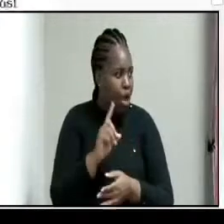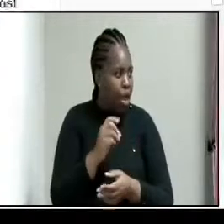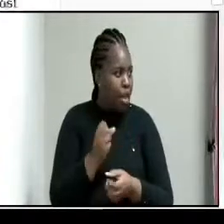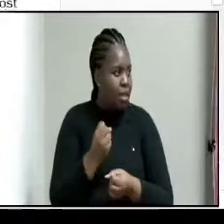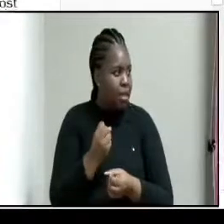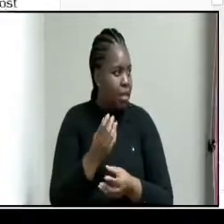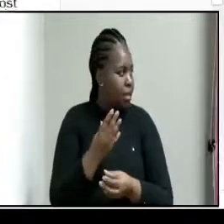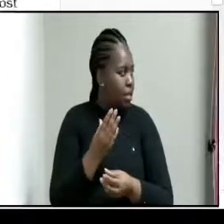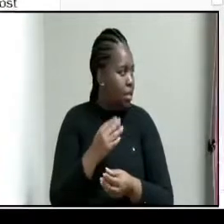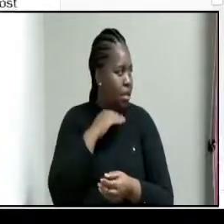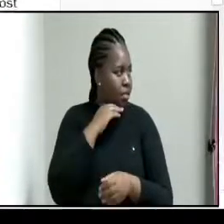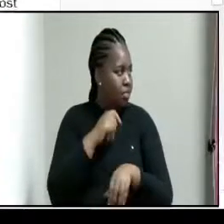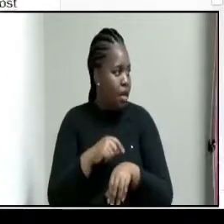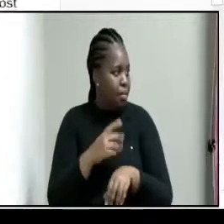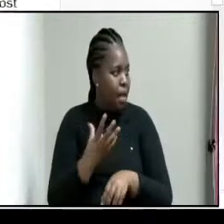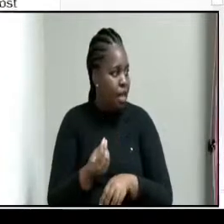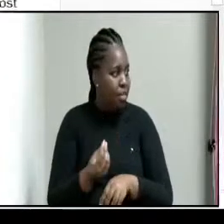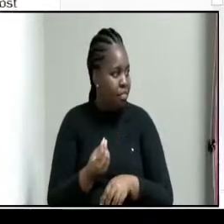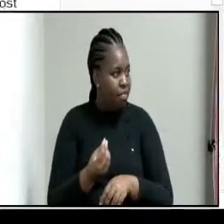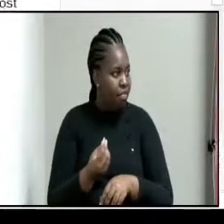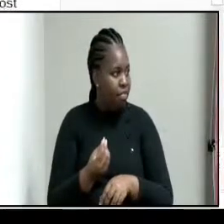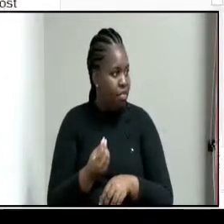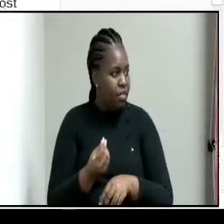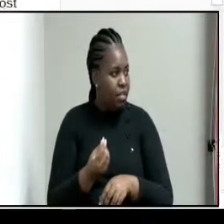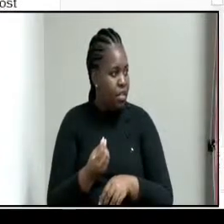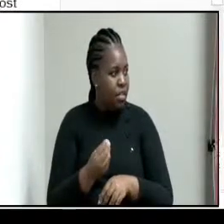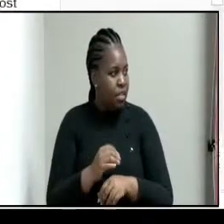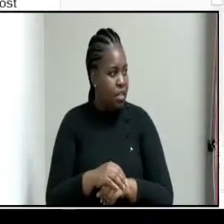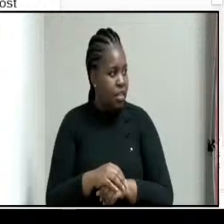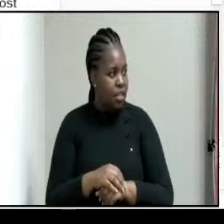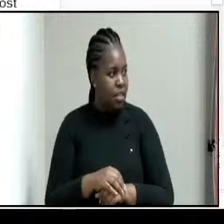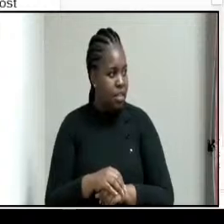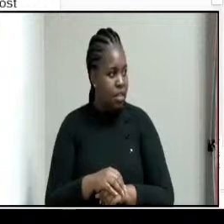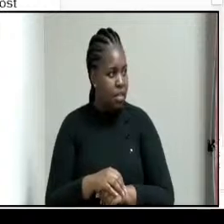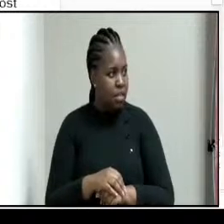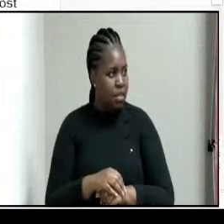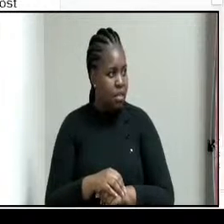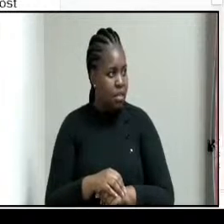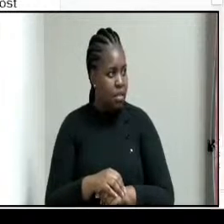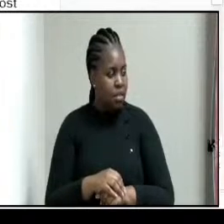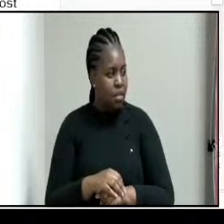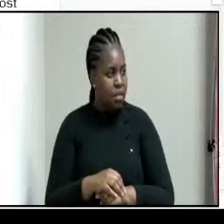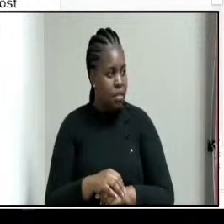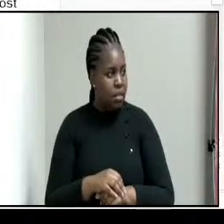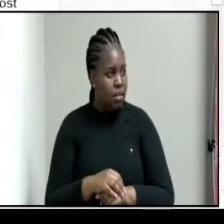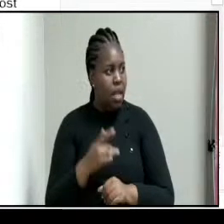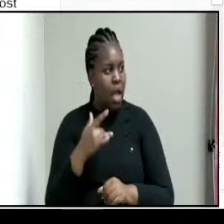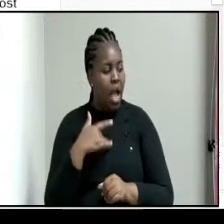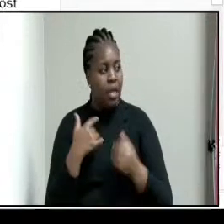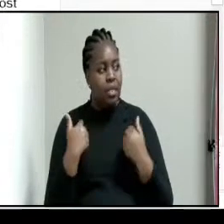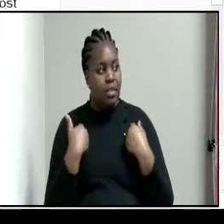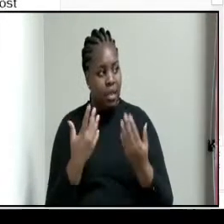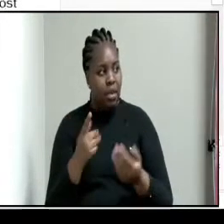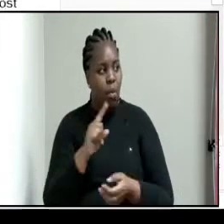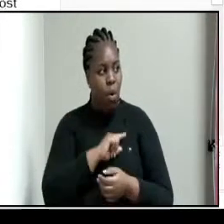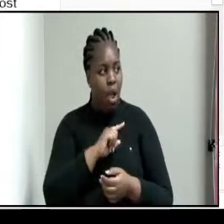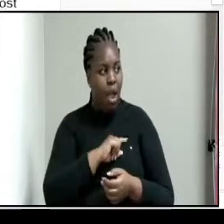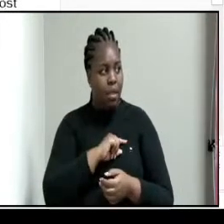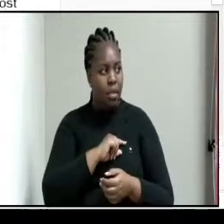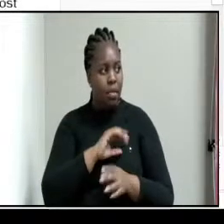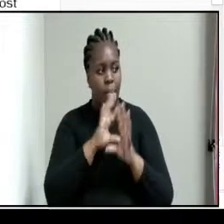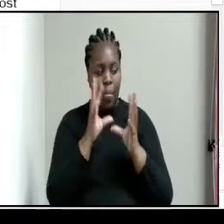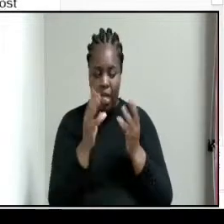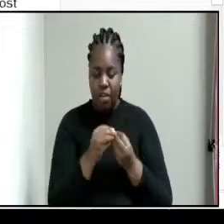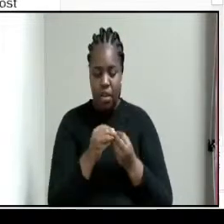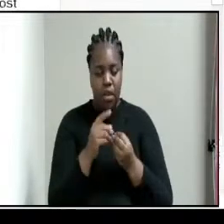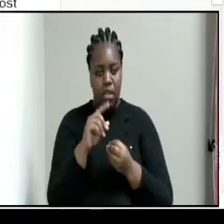but quickly to our own domestic legal framework. I started with that because we're party to all these